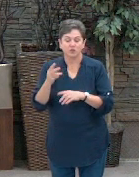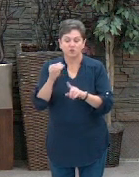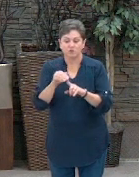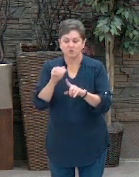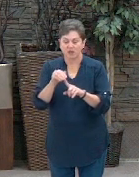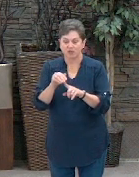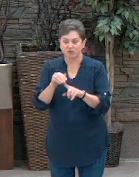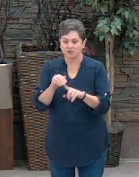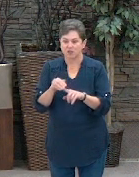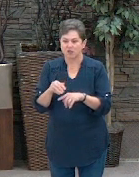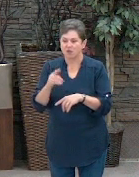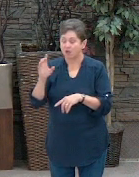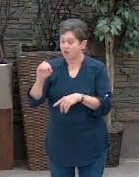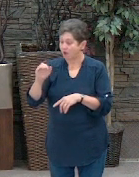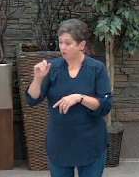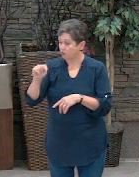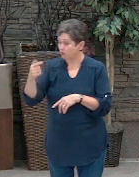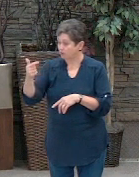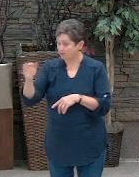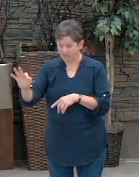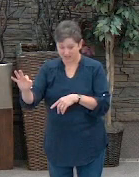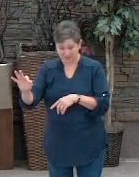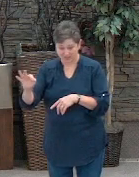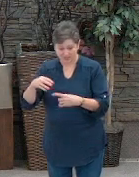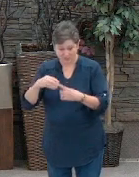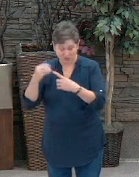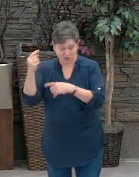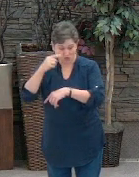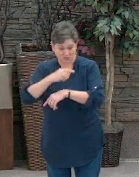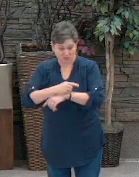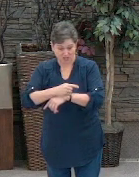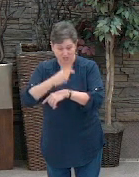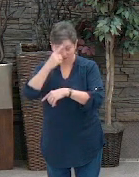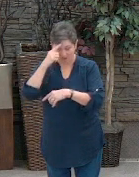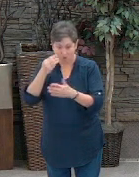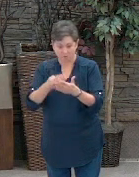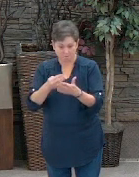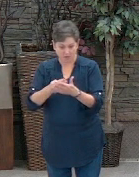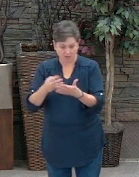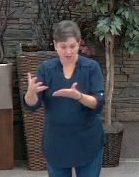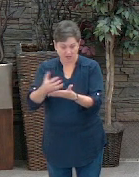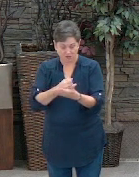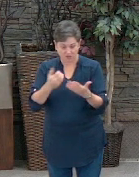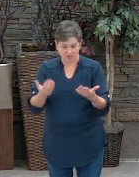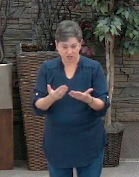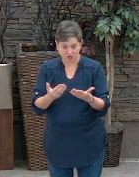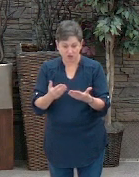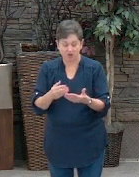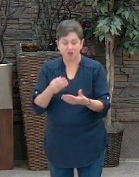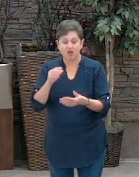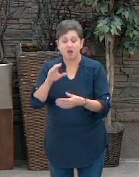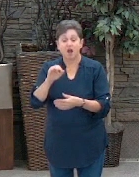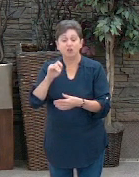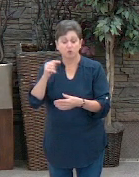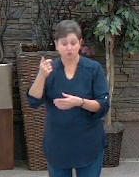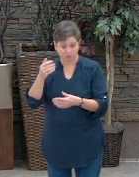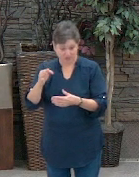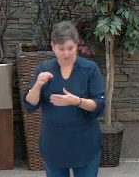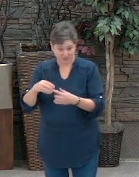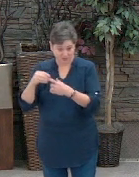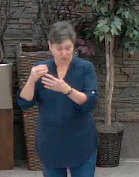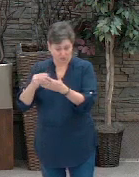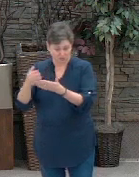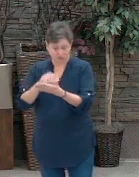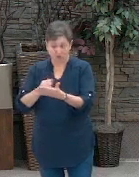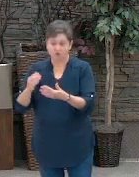reminders. One, October 29th is going to be a special day for a contribution here. We have, over the last number of years, we